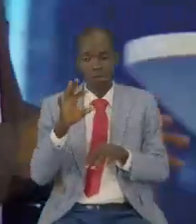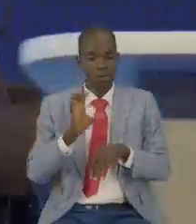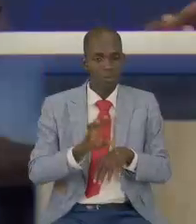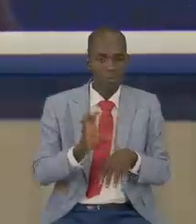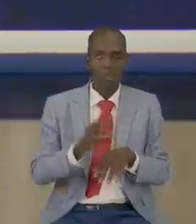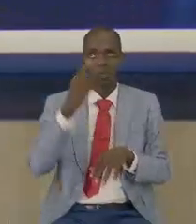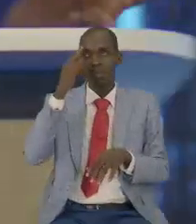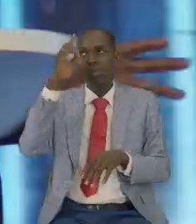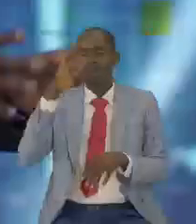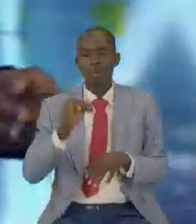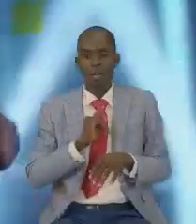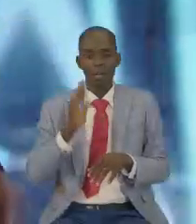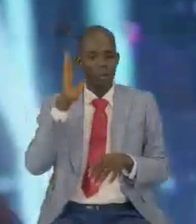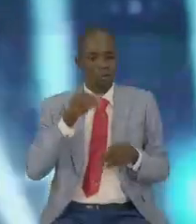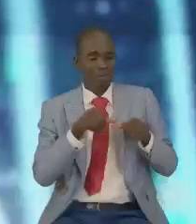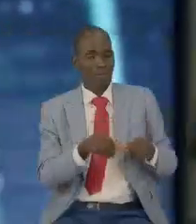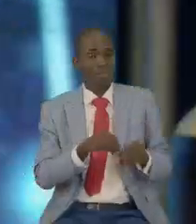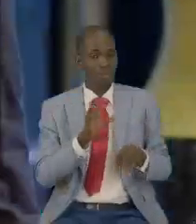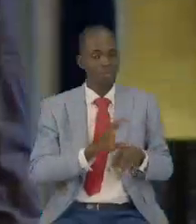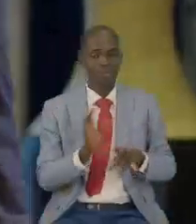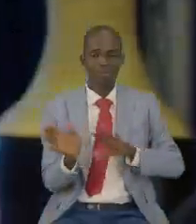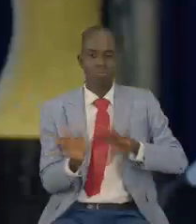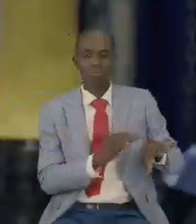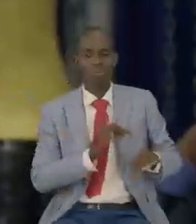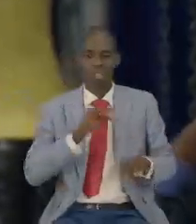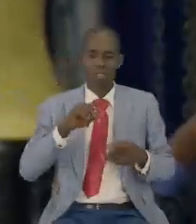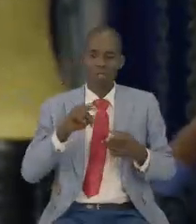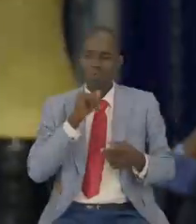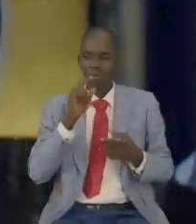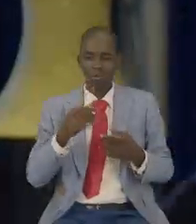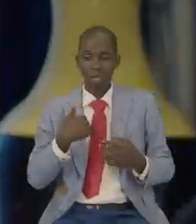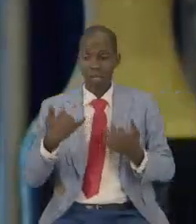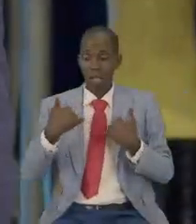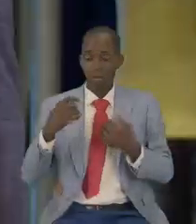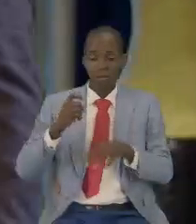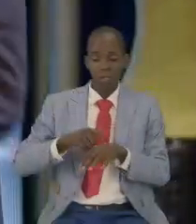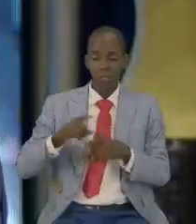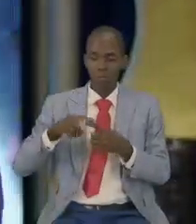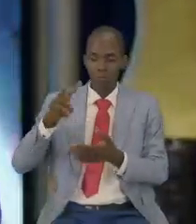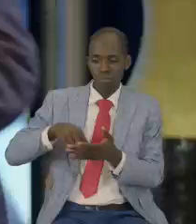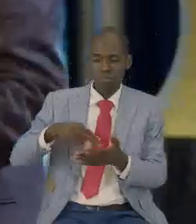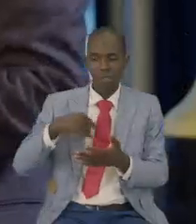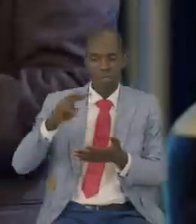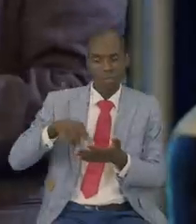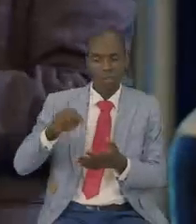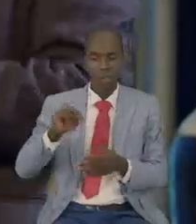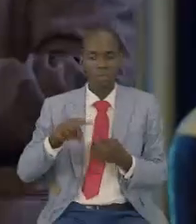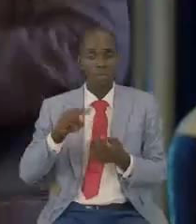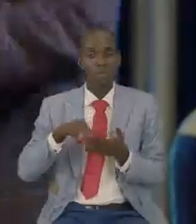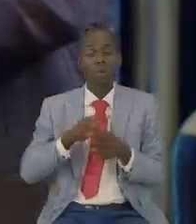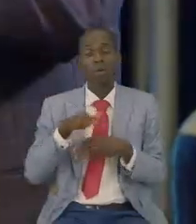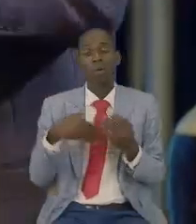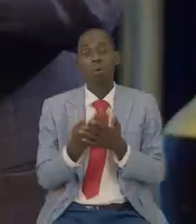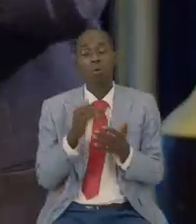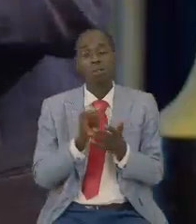to, I understand, but all that knowledge you get by all that reading you're doing, but all the studies you are